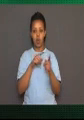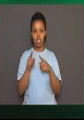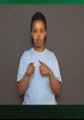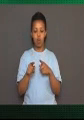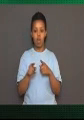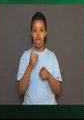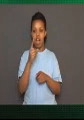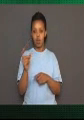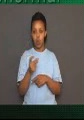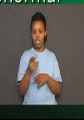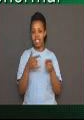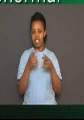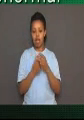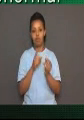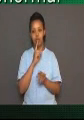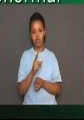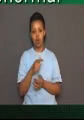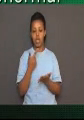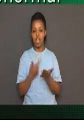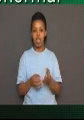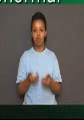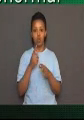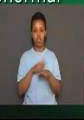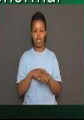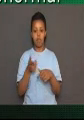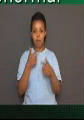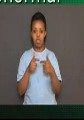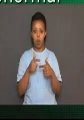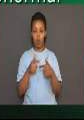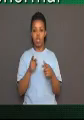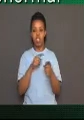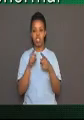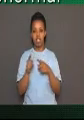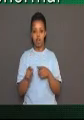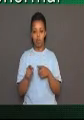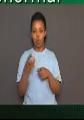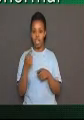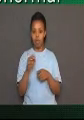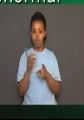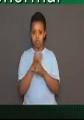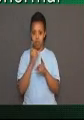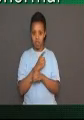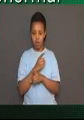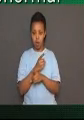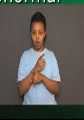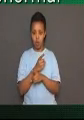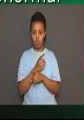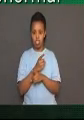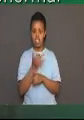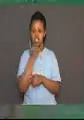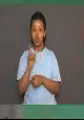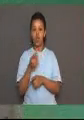single species. This also occurs as a result of abnormal cell